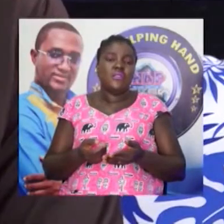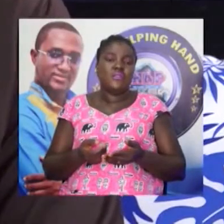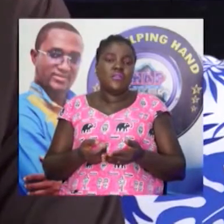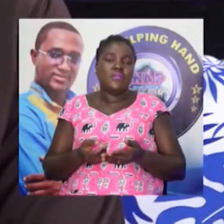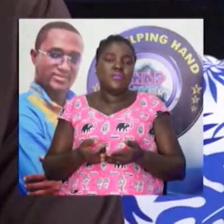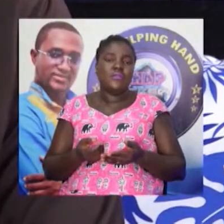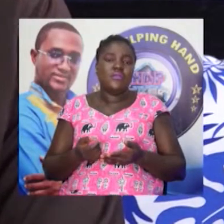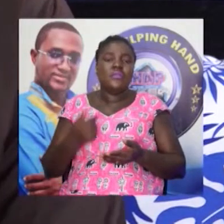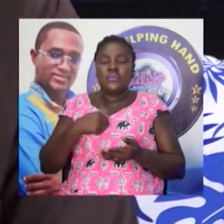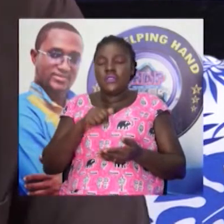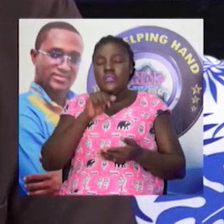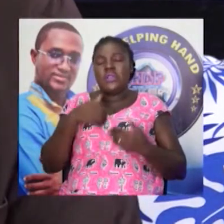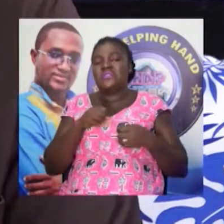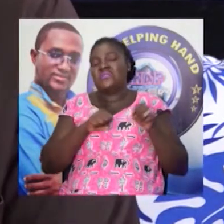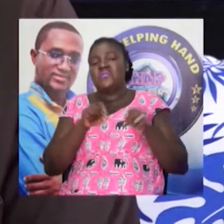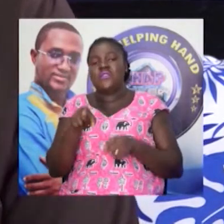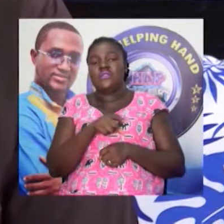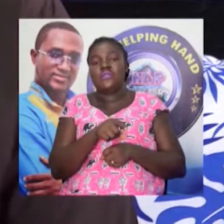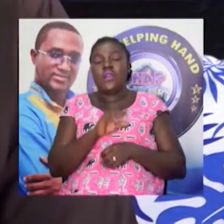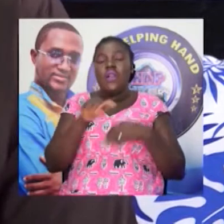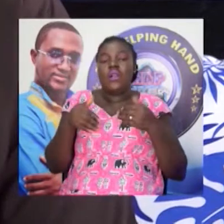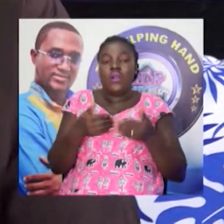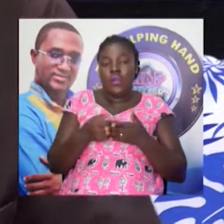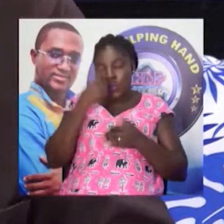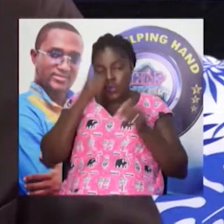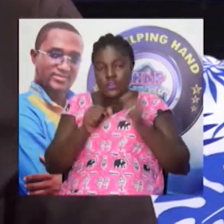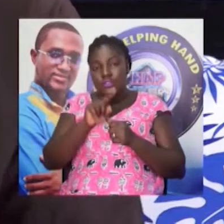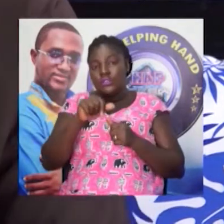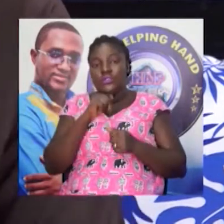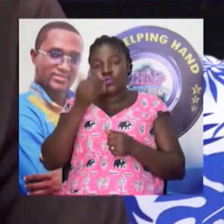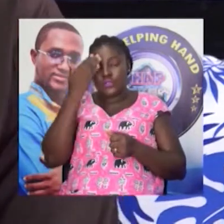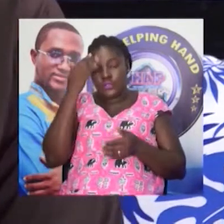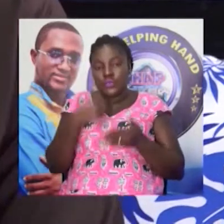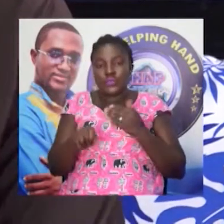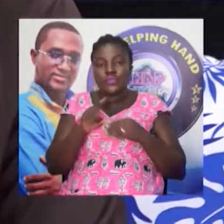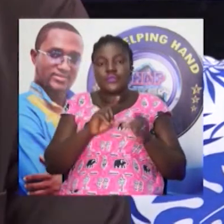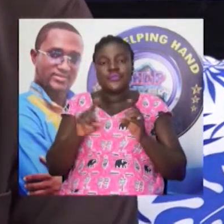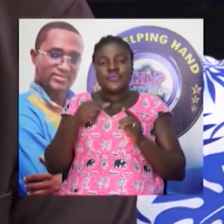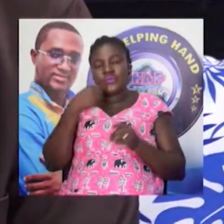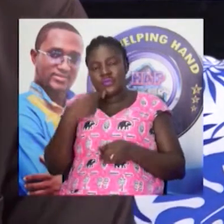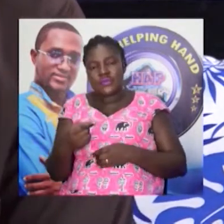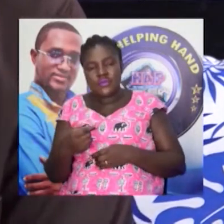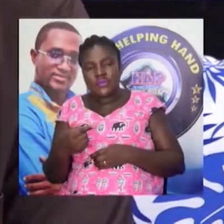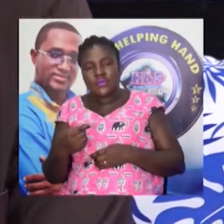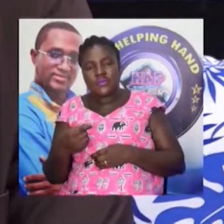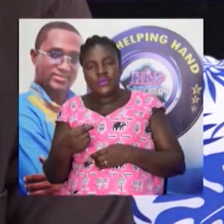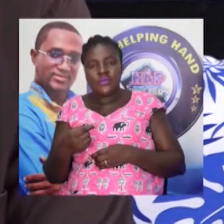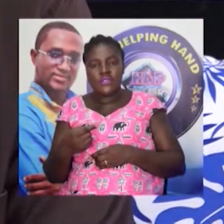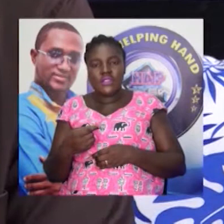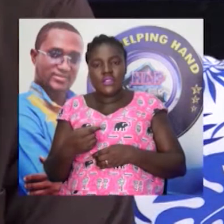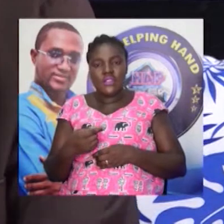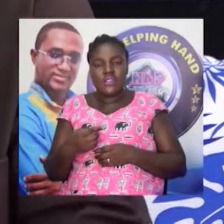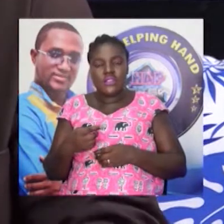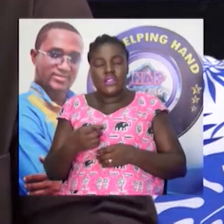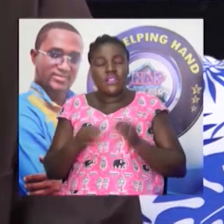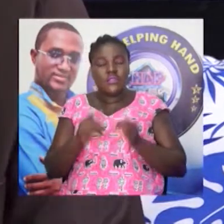fight you, but it's all because you don't know what you're saying. So I had to school him and all those other things. So for the discrimination is there. And if you are not very careful,